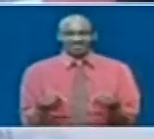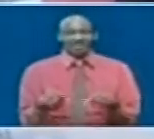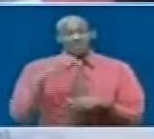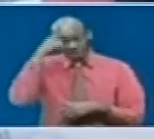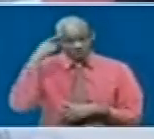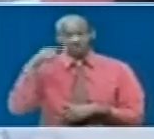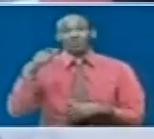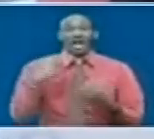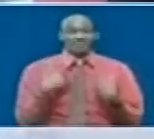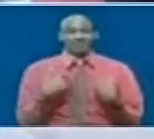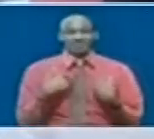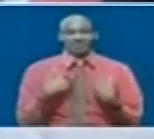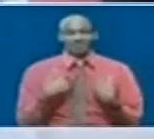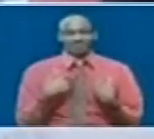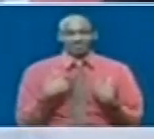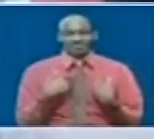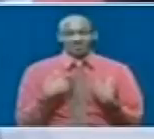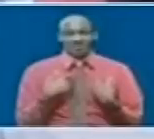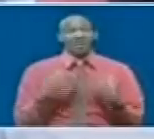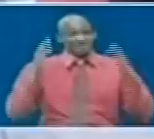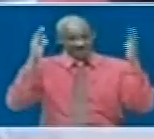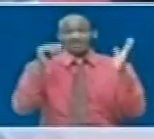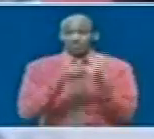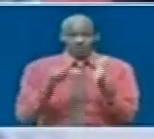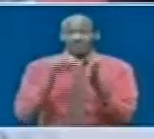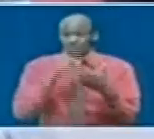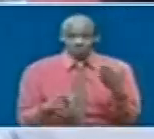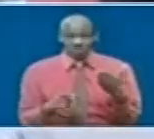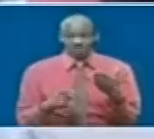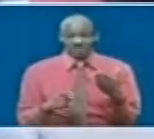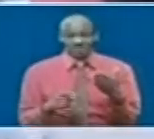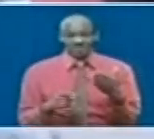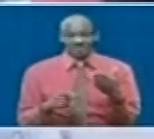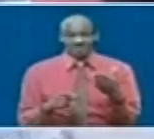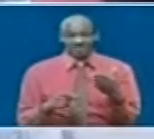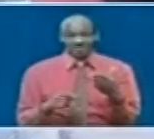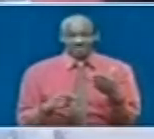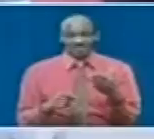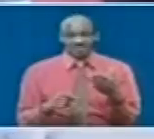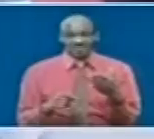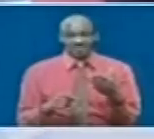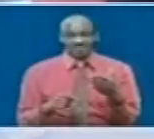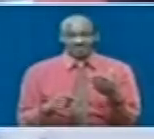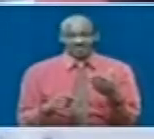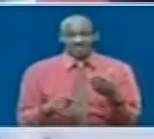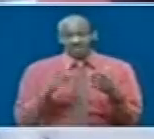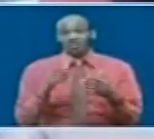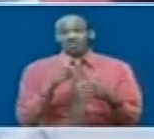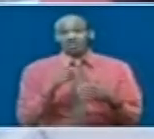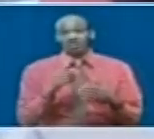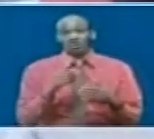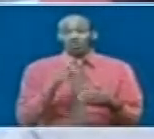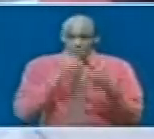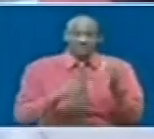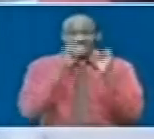because we have the biggest problem was doctor, no chief, but now